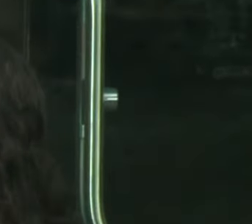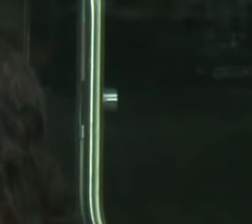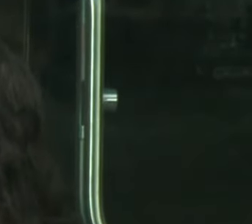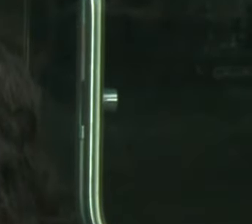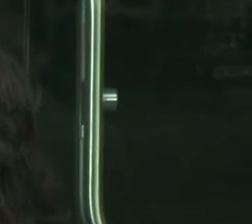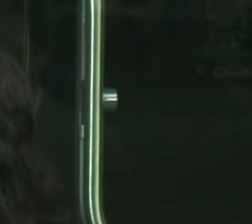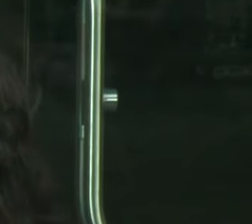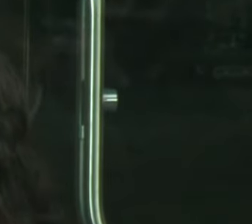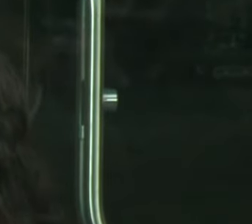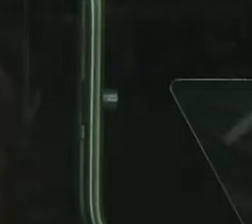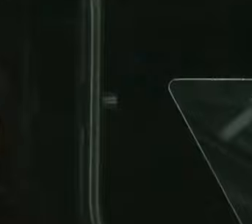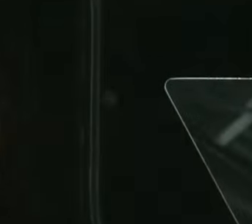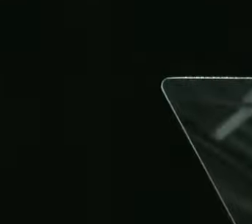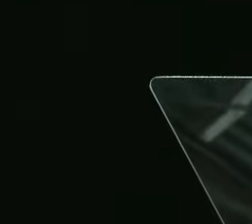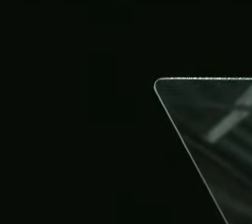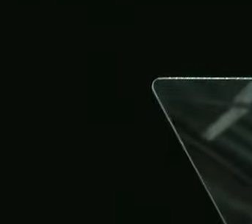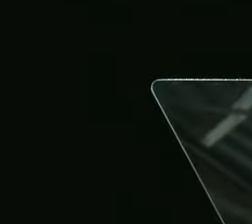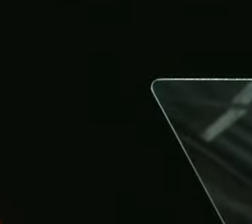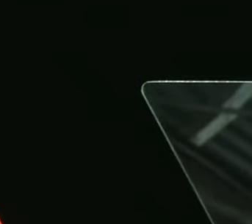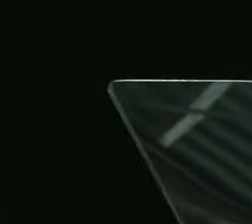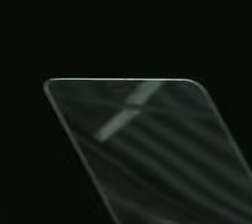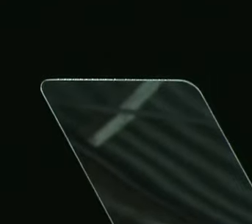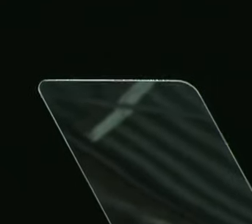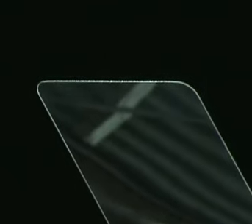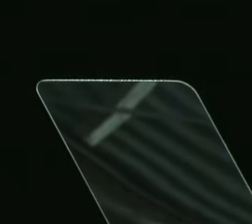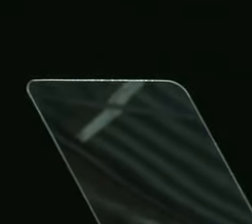Dog Patch is in the house.